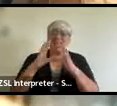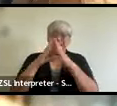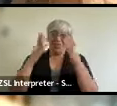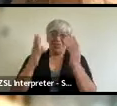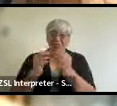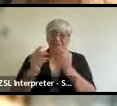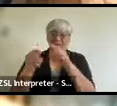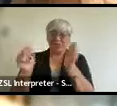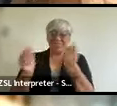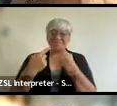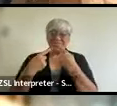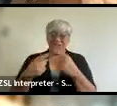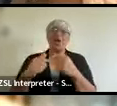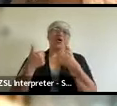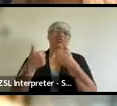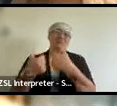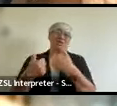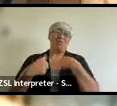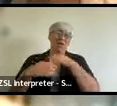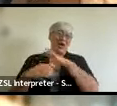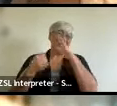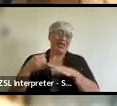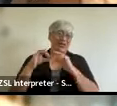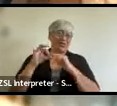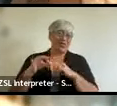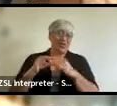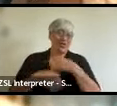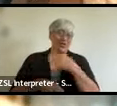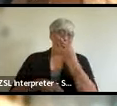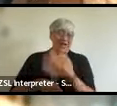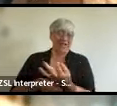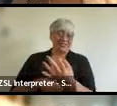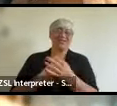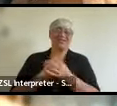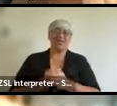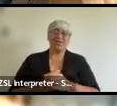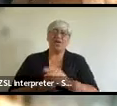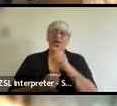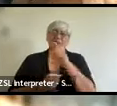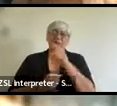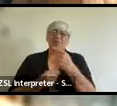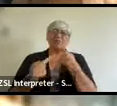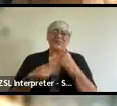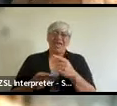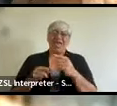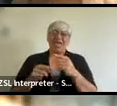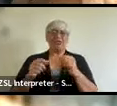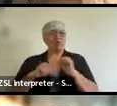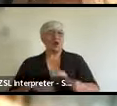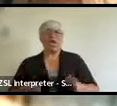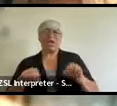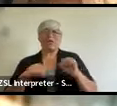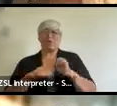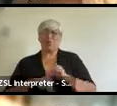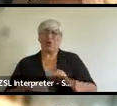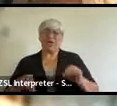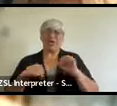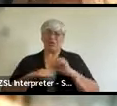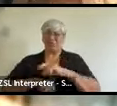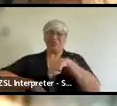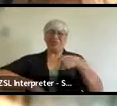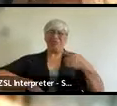said, I think my last question is, you do say you've waited so long. You waited so long,